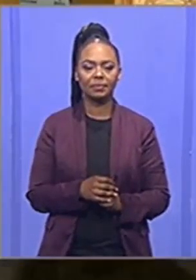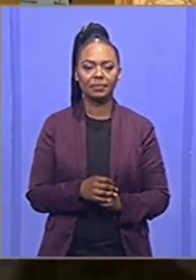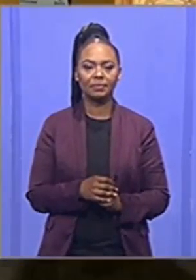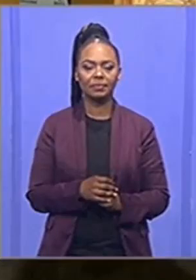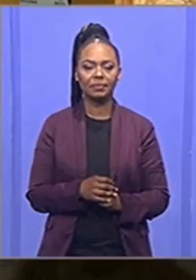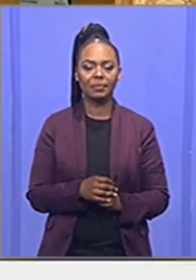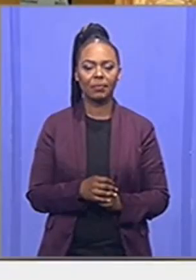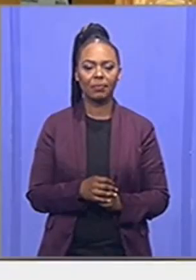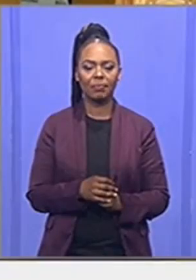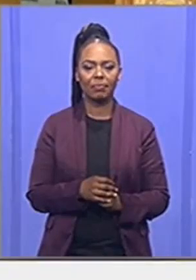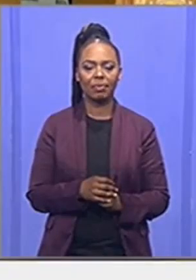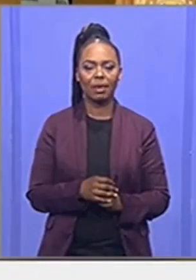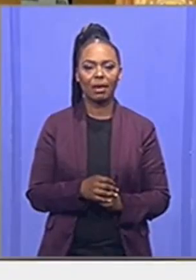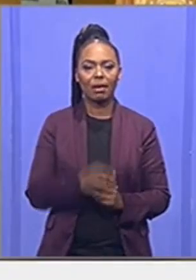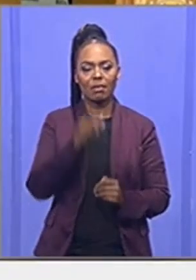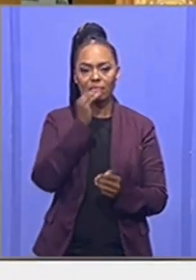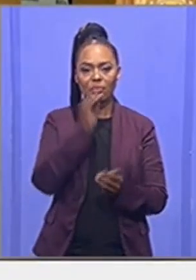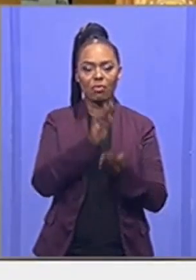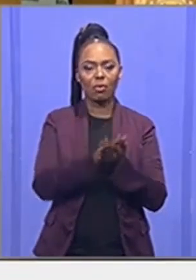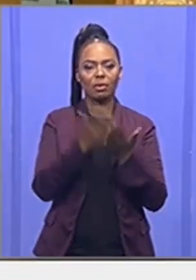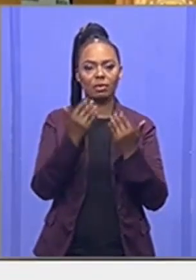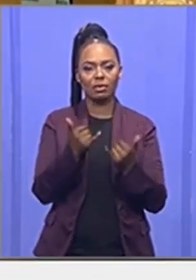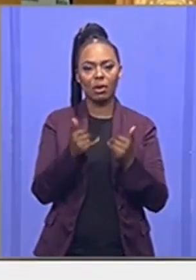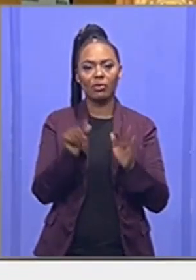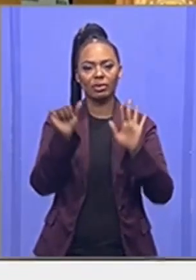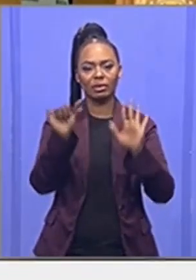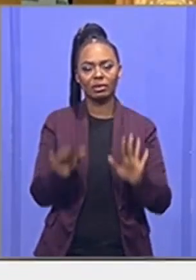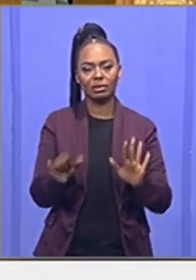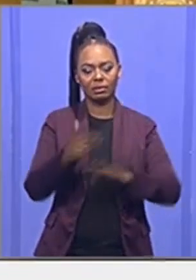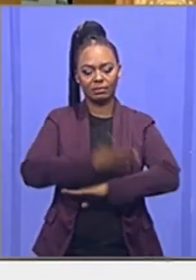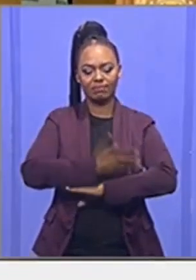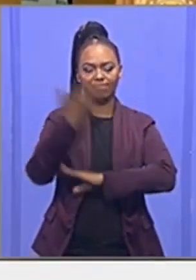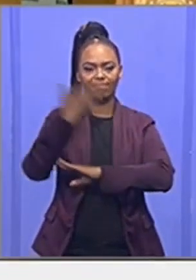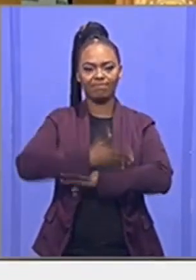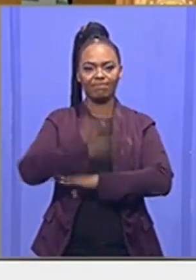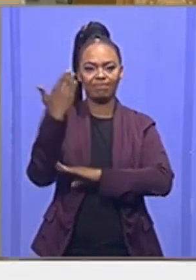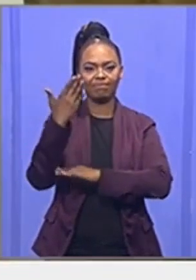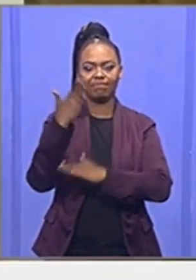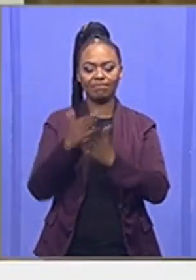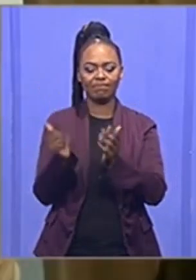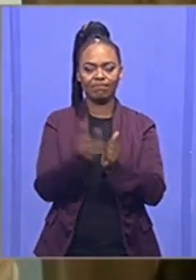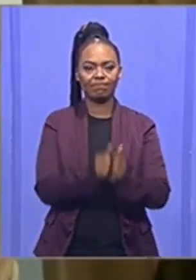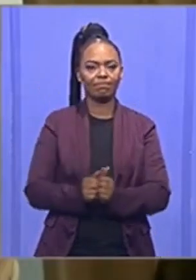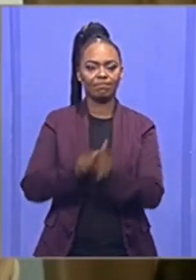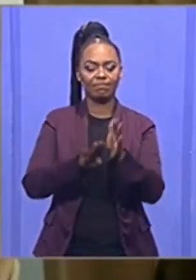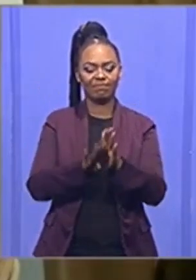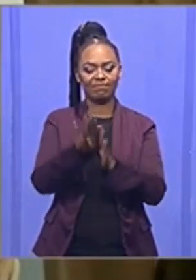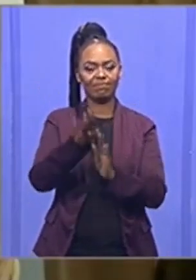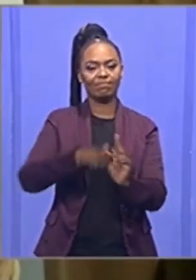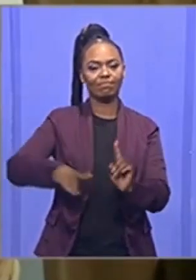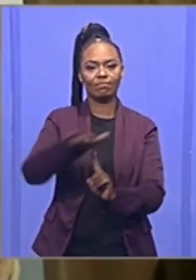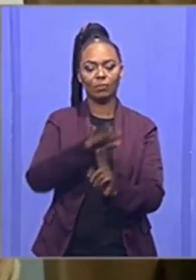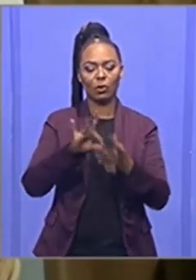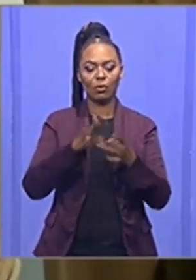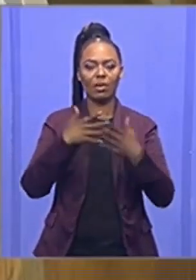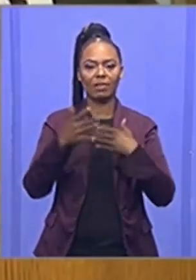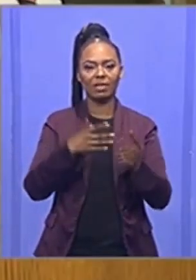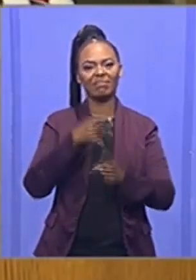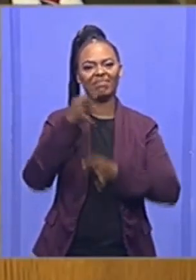Go solofetse go tlhabololwa melelwane e le merataro e tlhanaselang go gaisa mo nageng. Lefapha la merero ya selegae le tlhalositse kgato